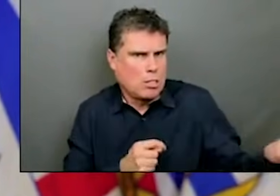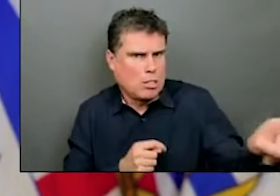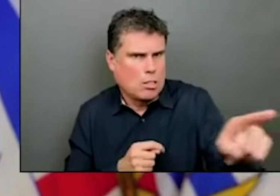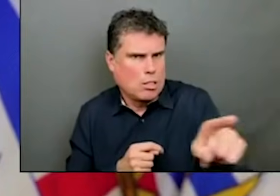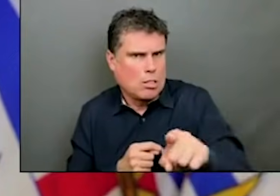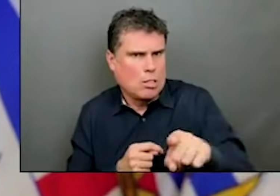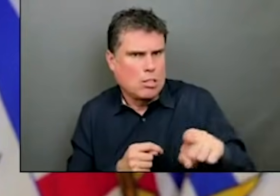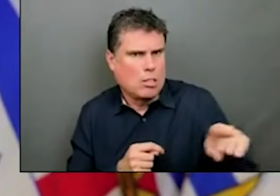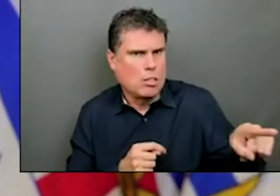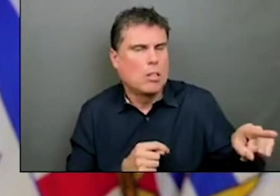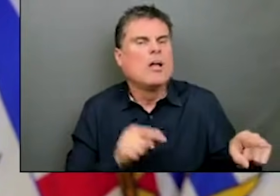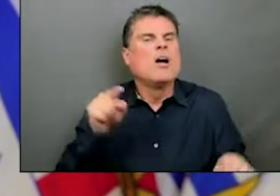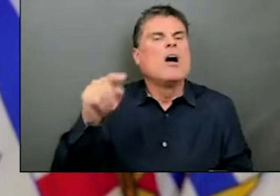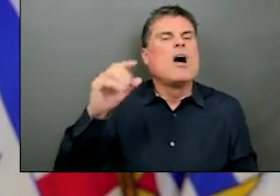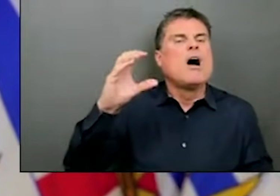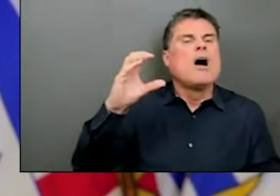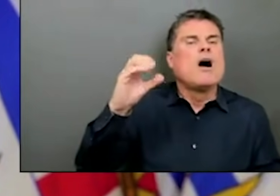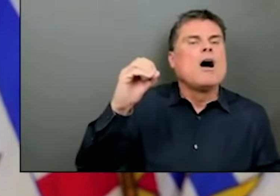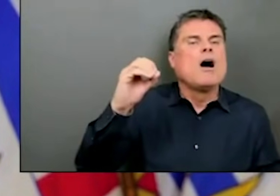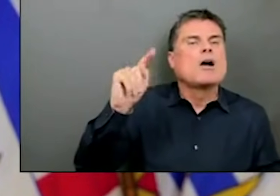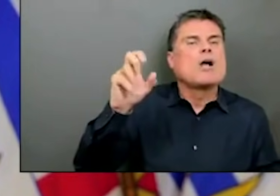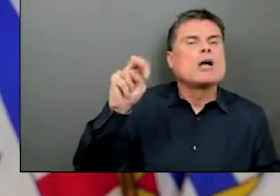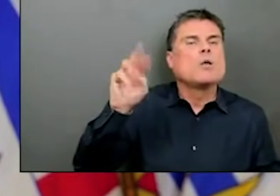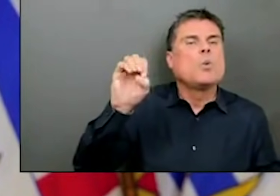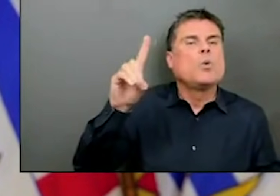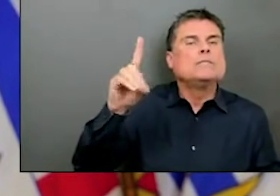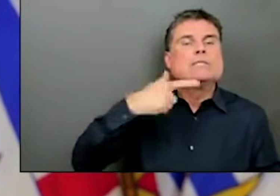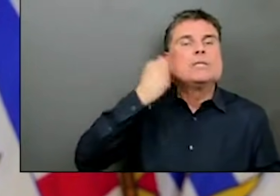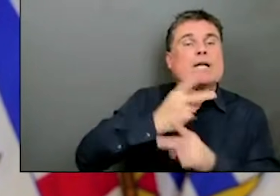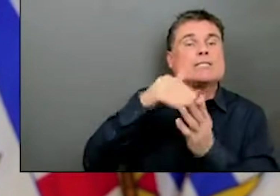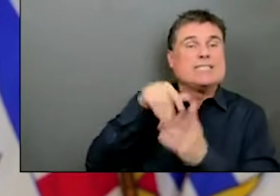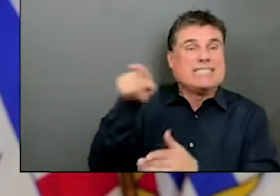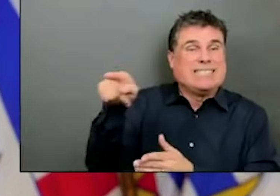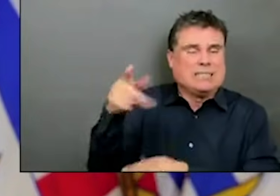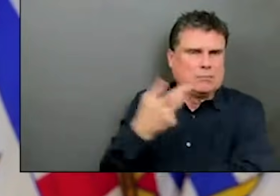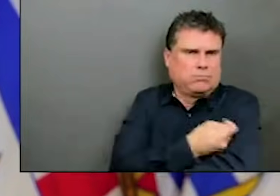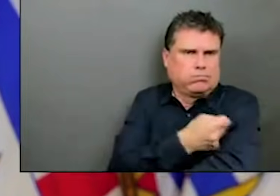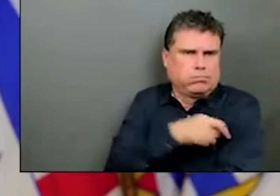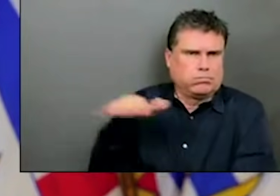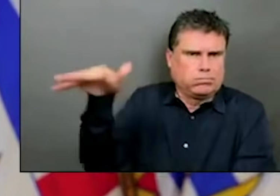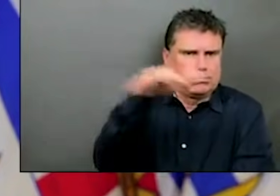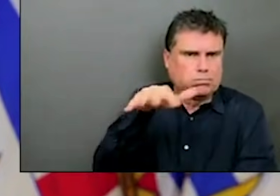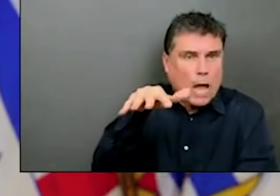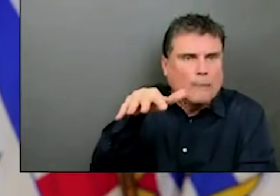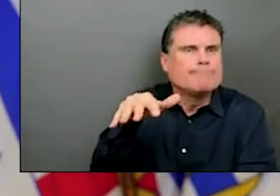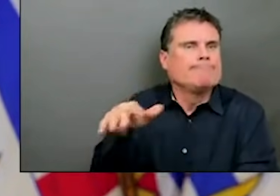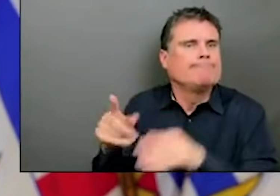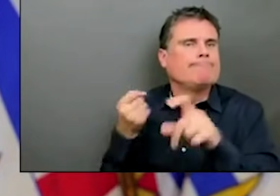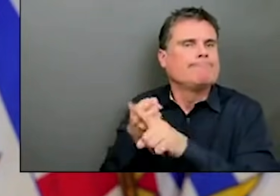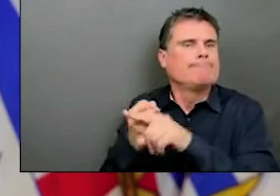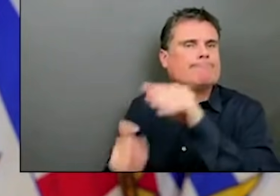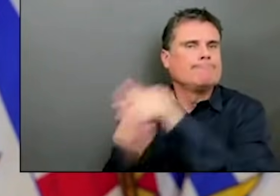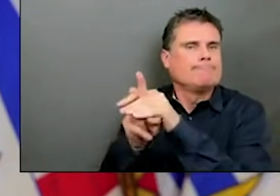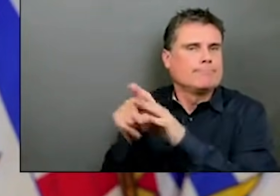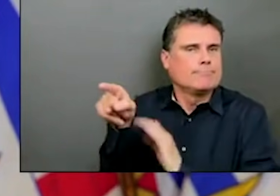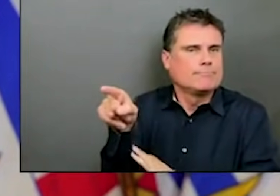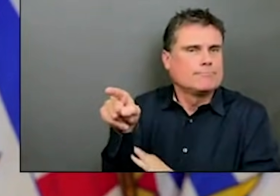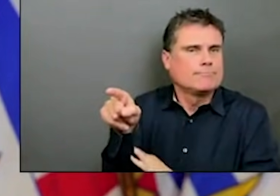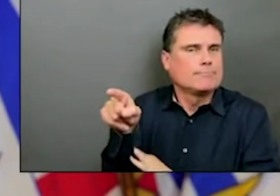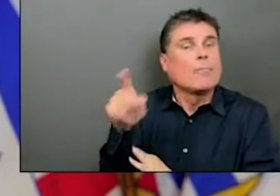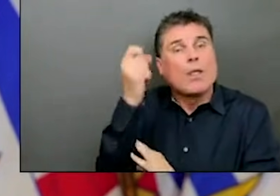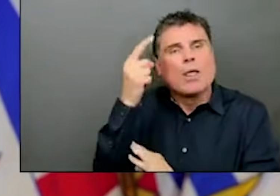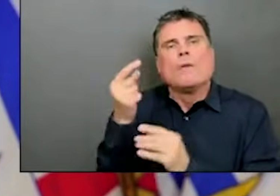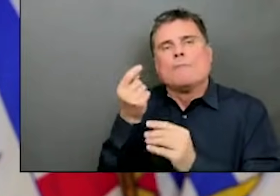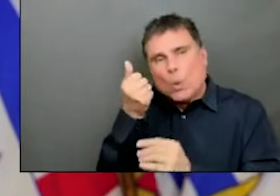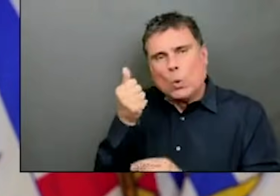of recently immunized people, as well as people, a very small number who had received